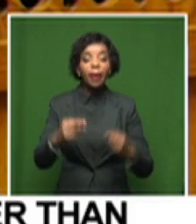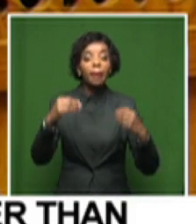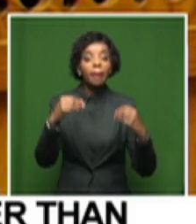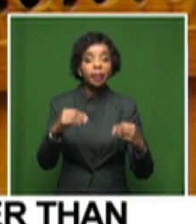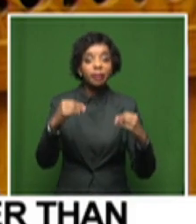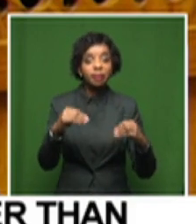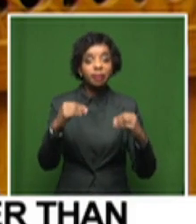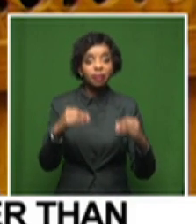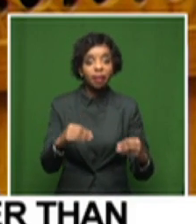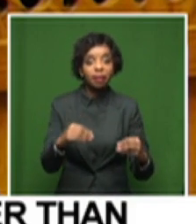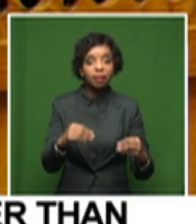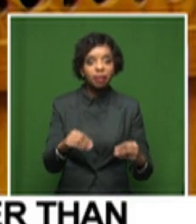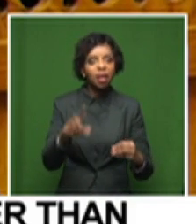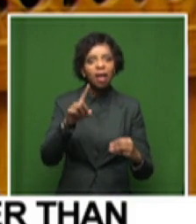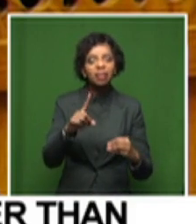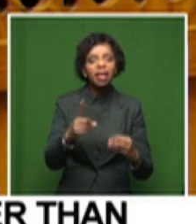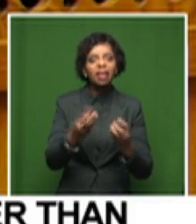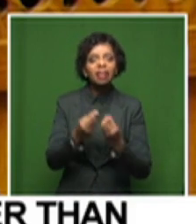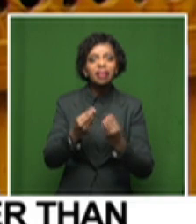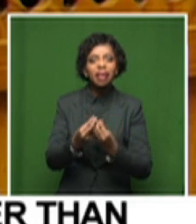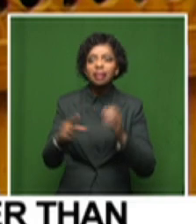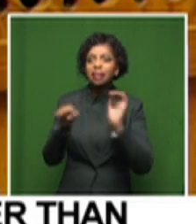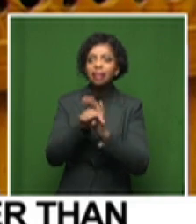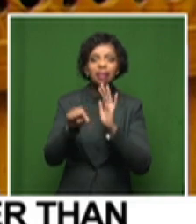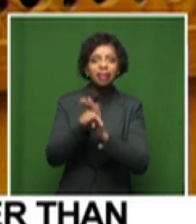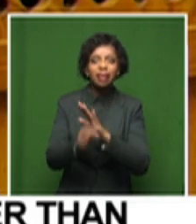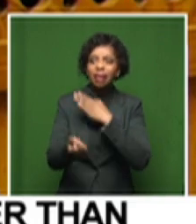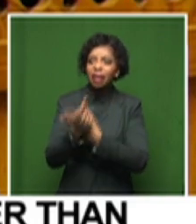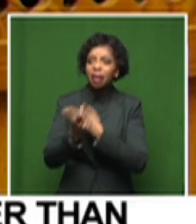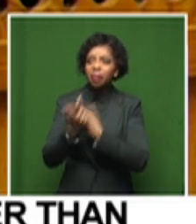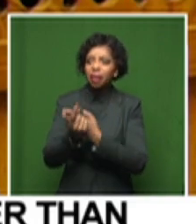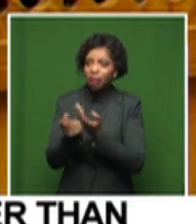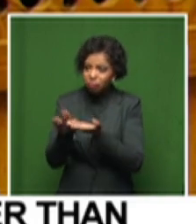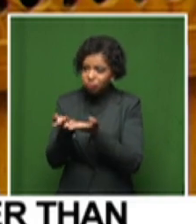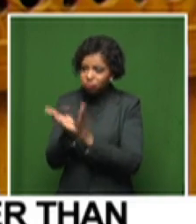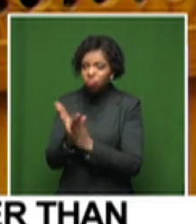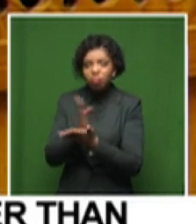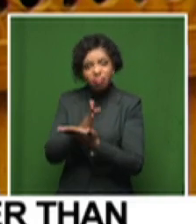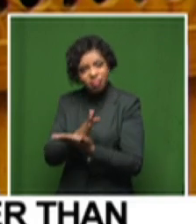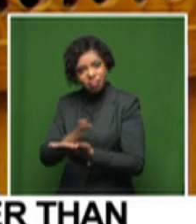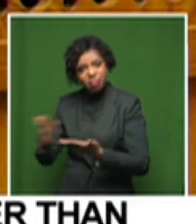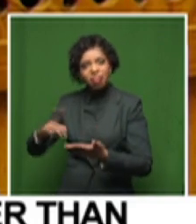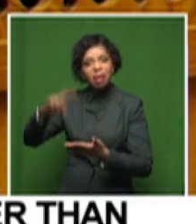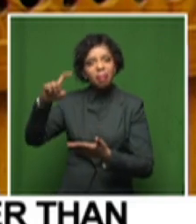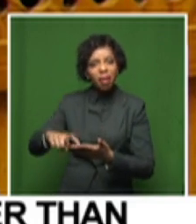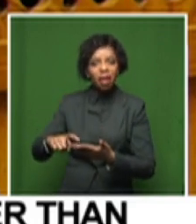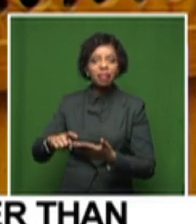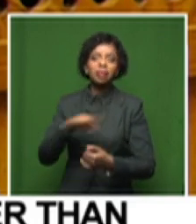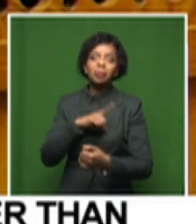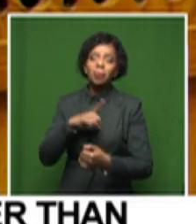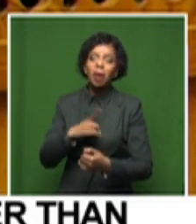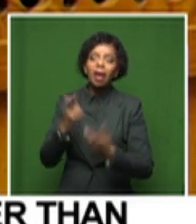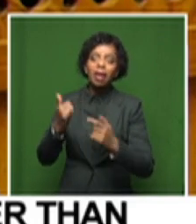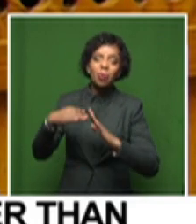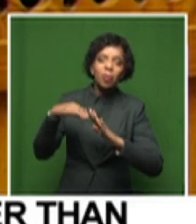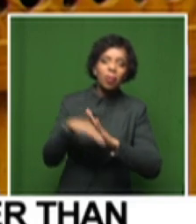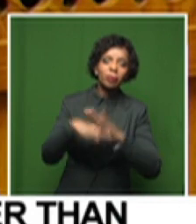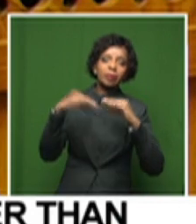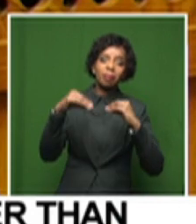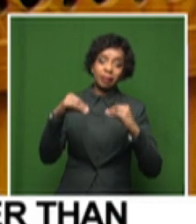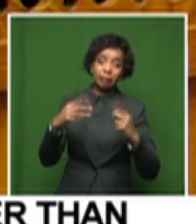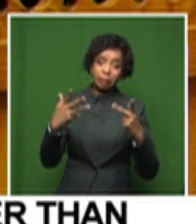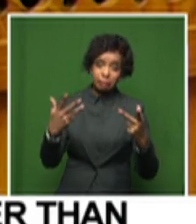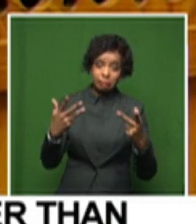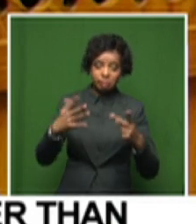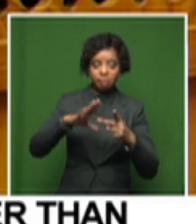complex red tape that increases the cost of doing business. Two, we must create a